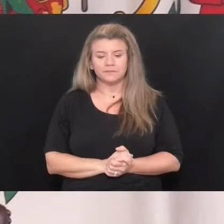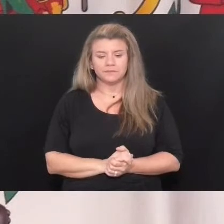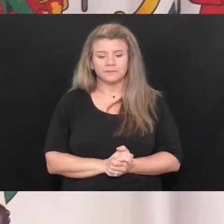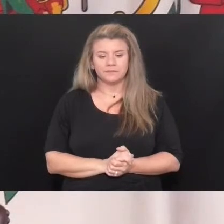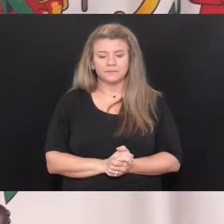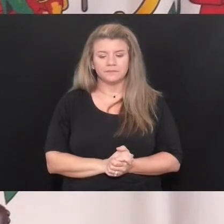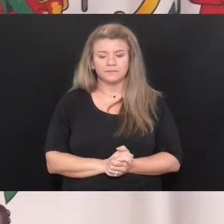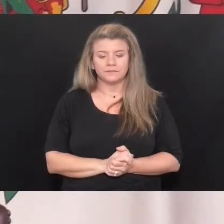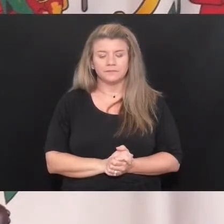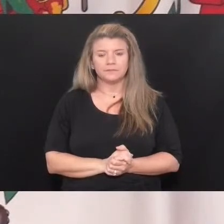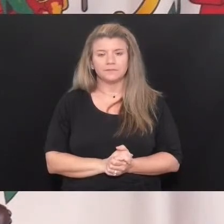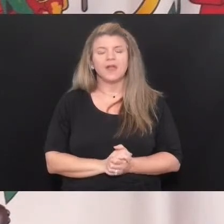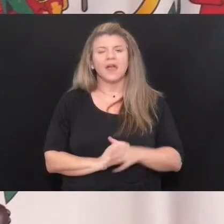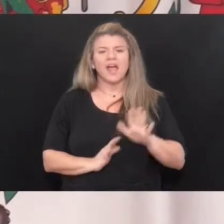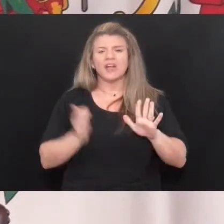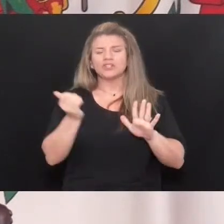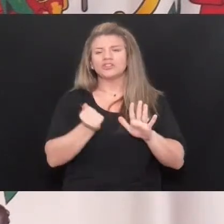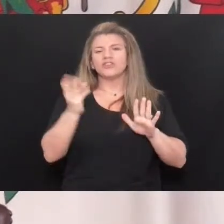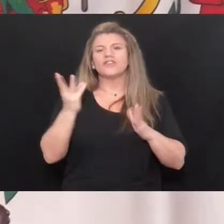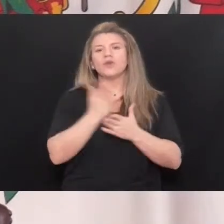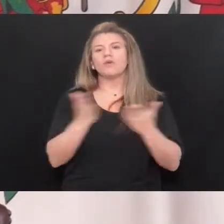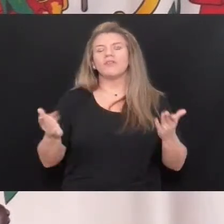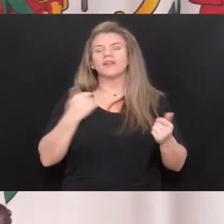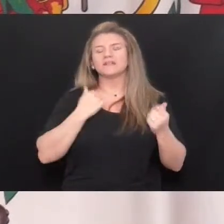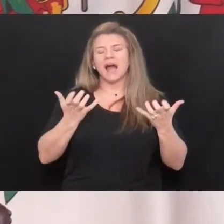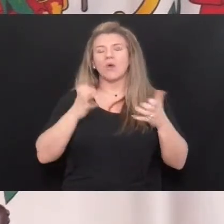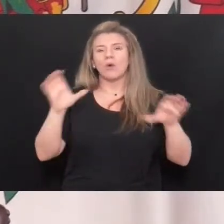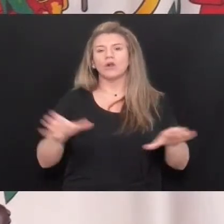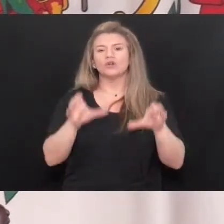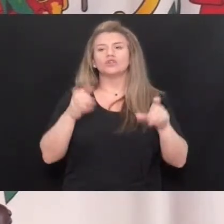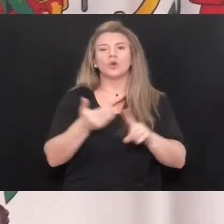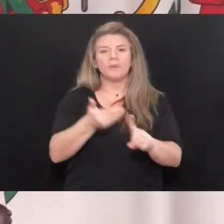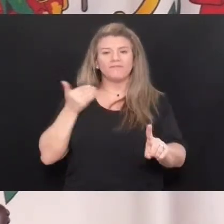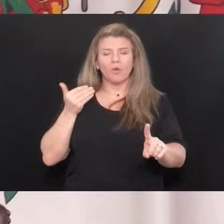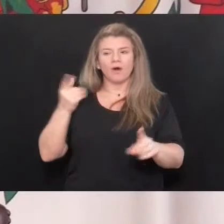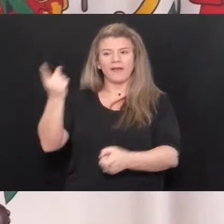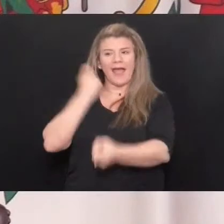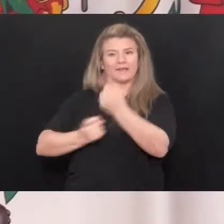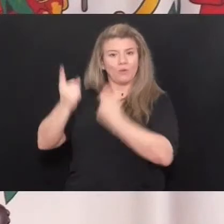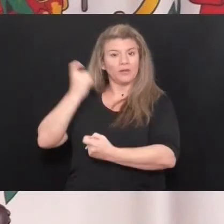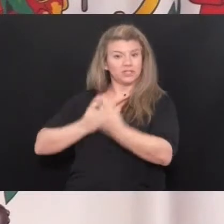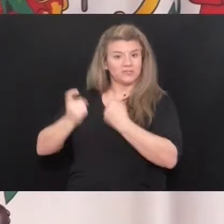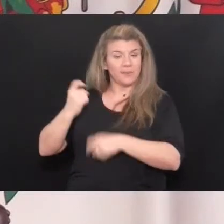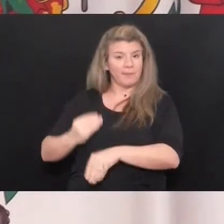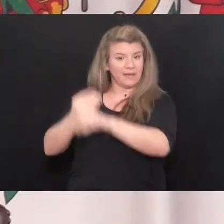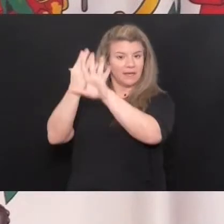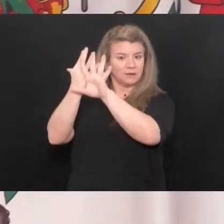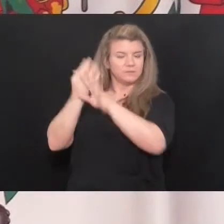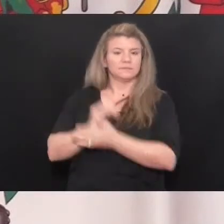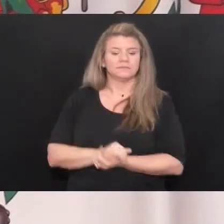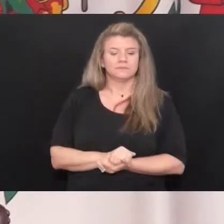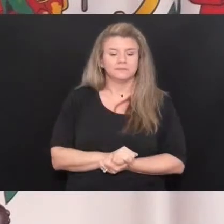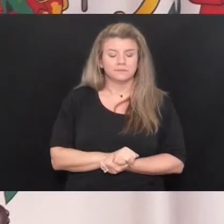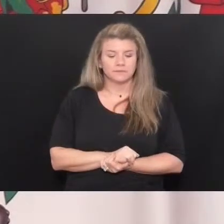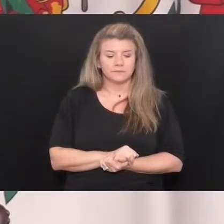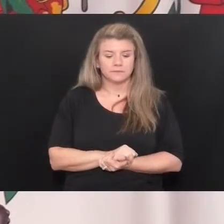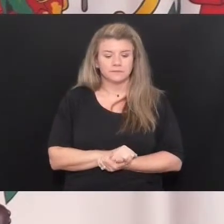Okay, just a couple of things I want to do and everything before we get into our questions and everything. Are you to